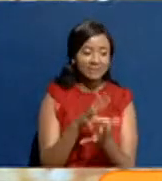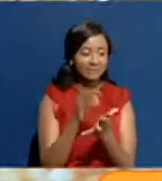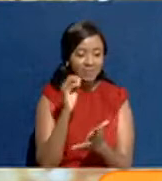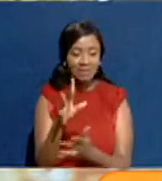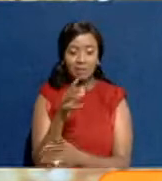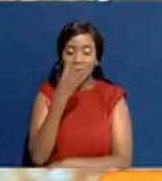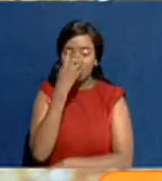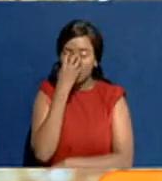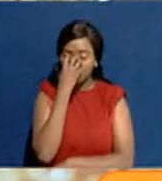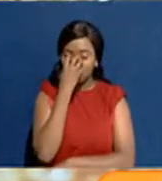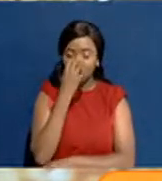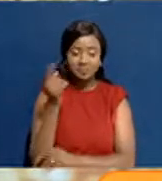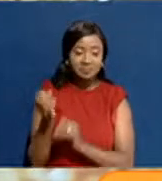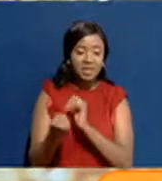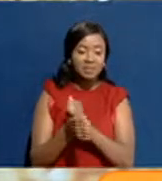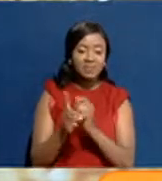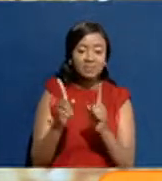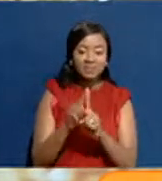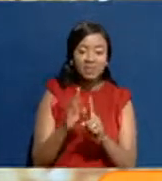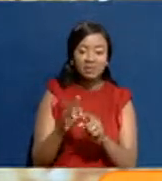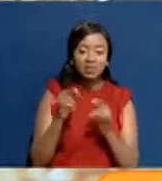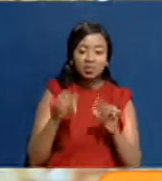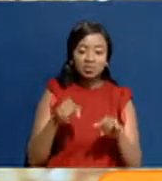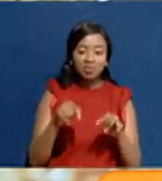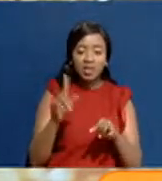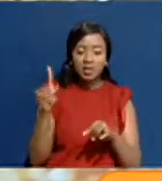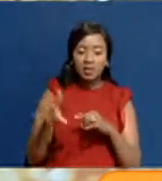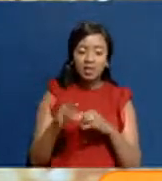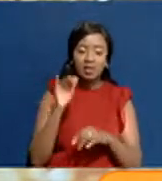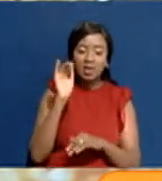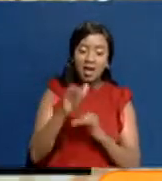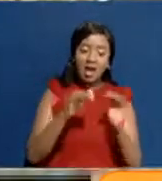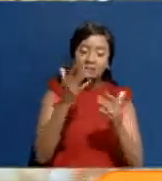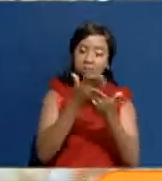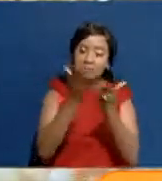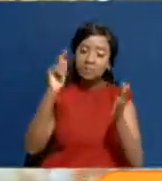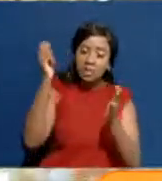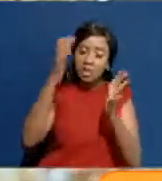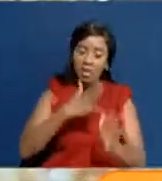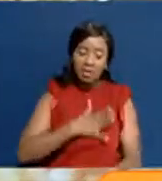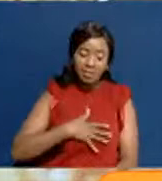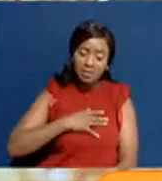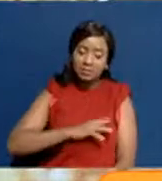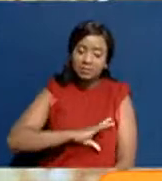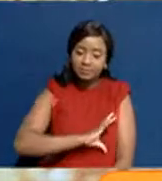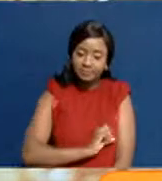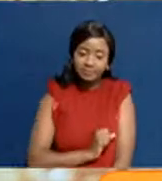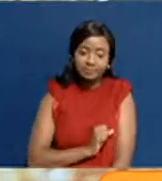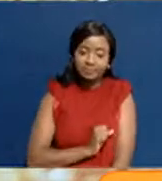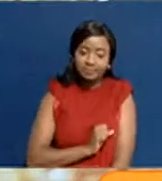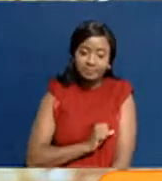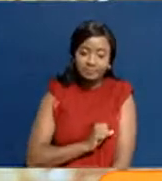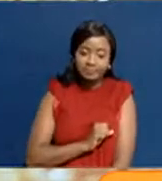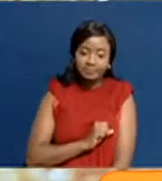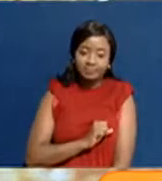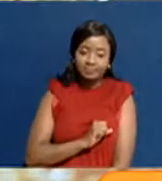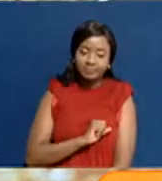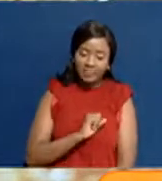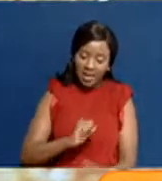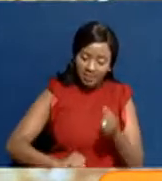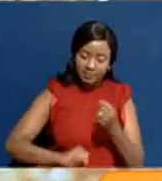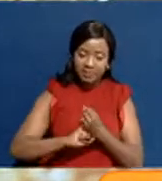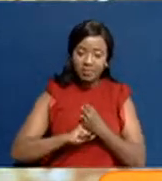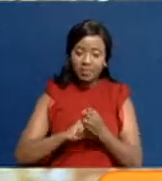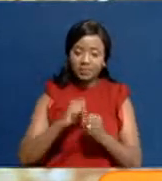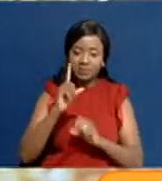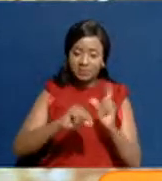is saying a few things about that, including just today, the president was asking Kenyans to make a sacrifice for affordable